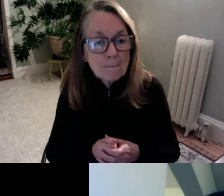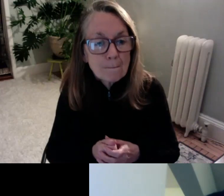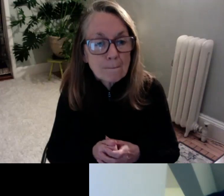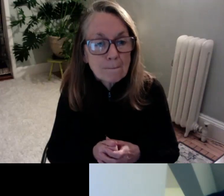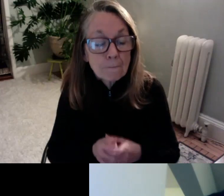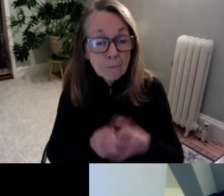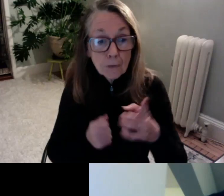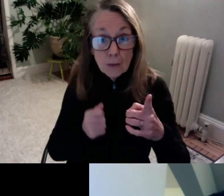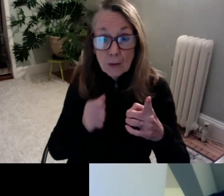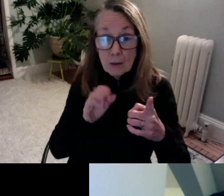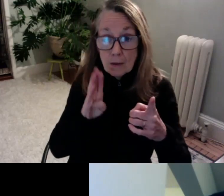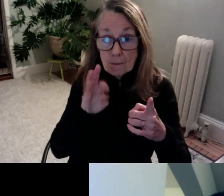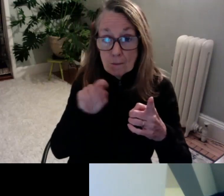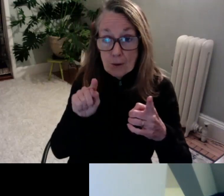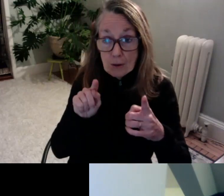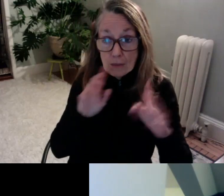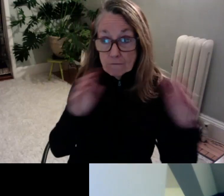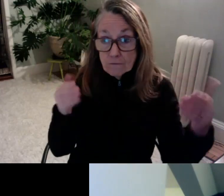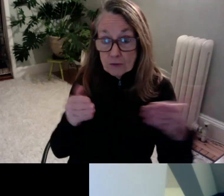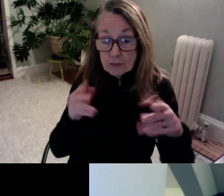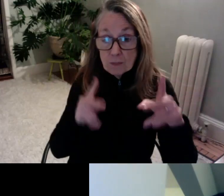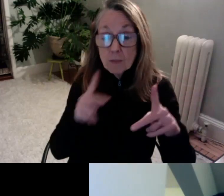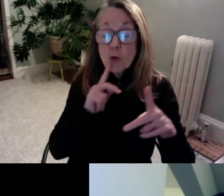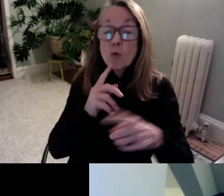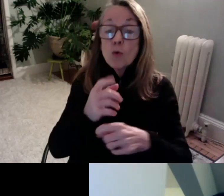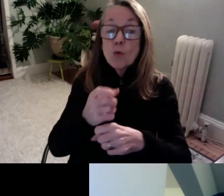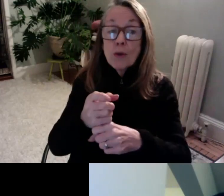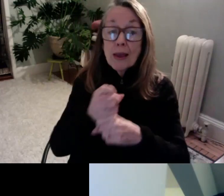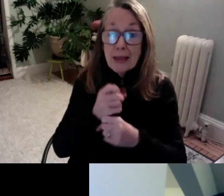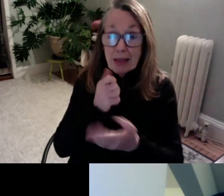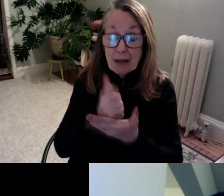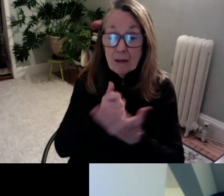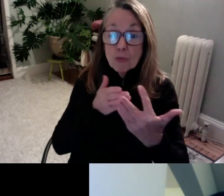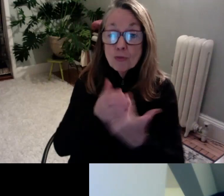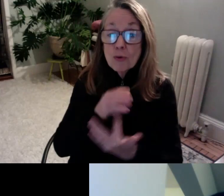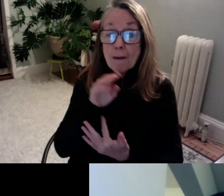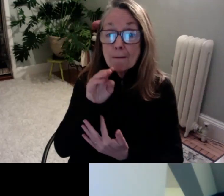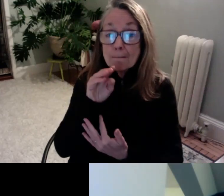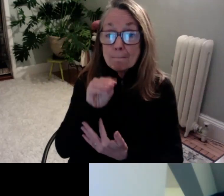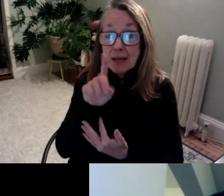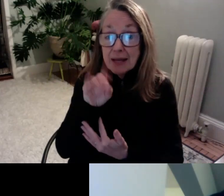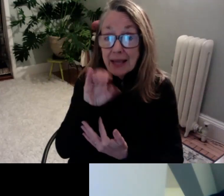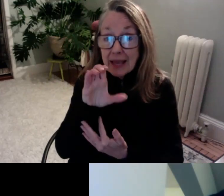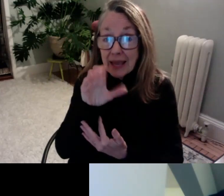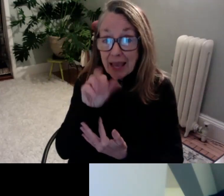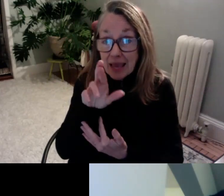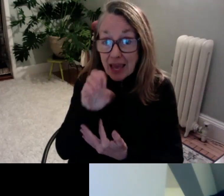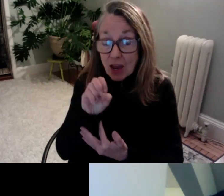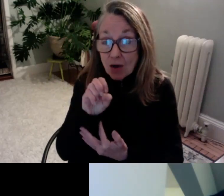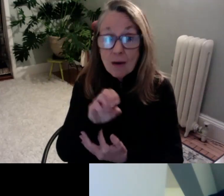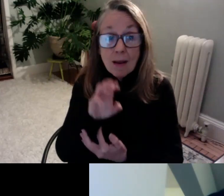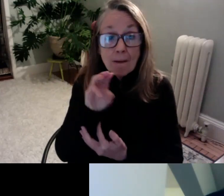is mostly on people who get help through Medicare and Medicaid because that's using taxpayer